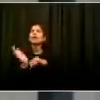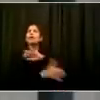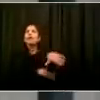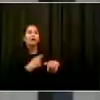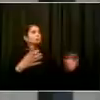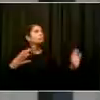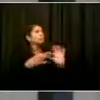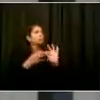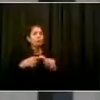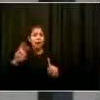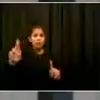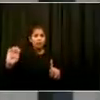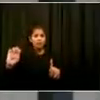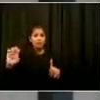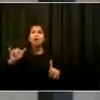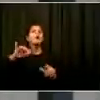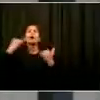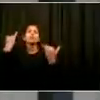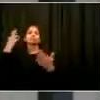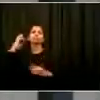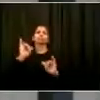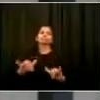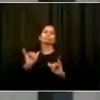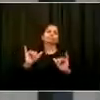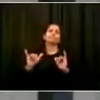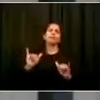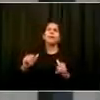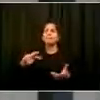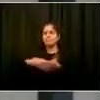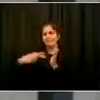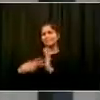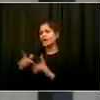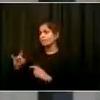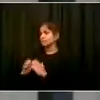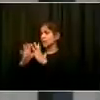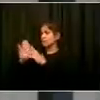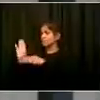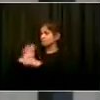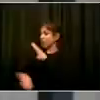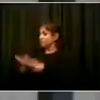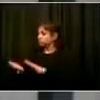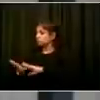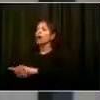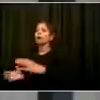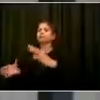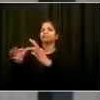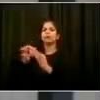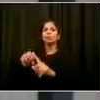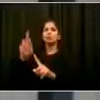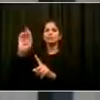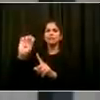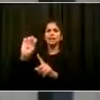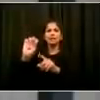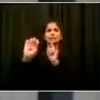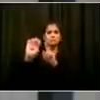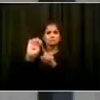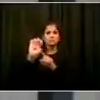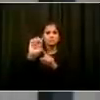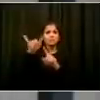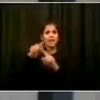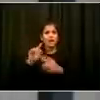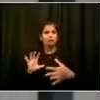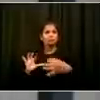access. Today, we hire a diverse community of people. Mayor, you just talked about the New York